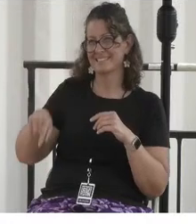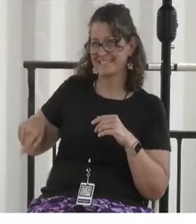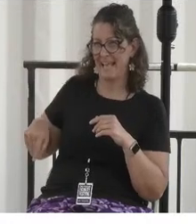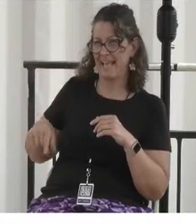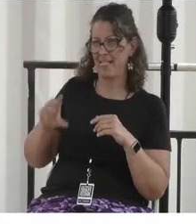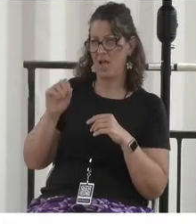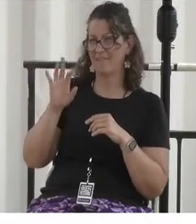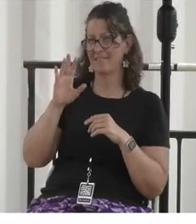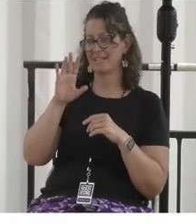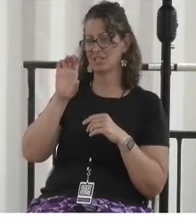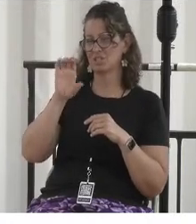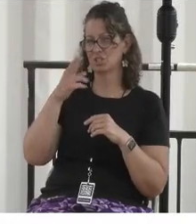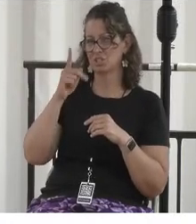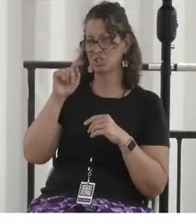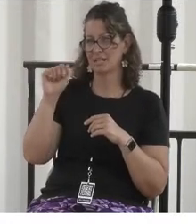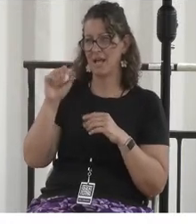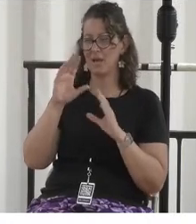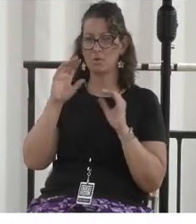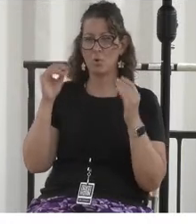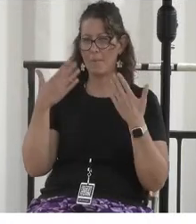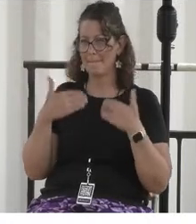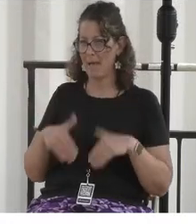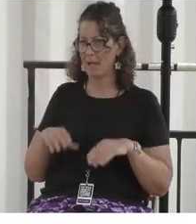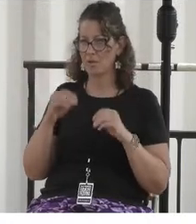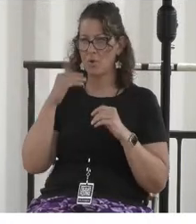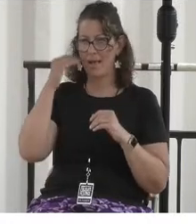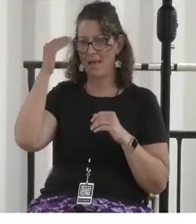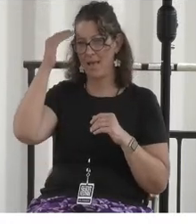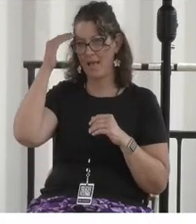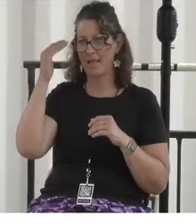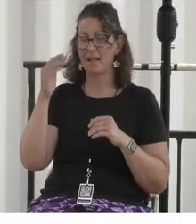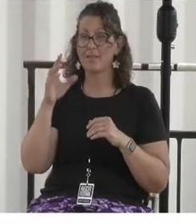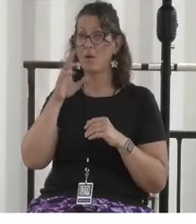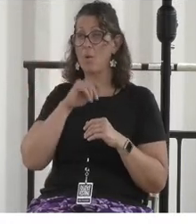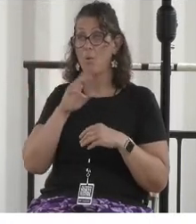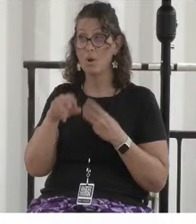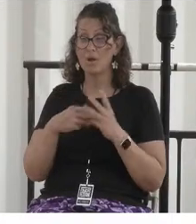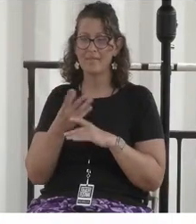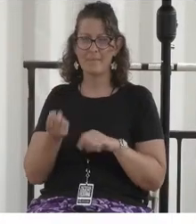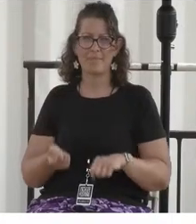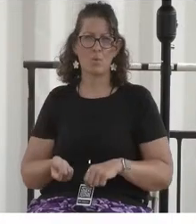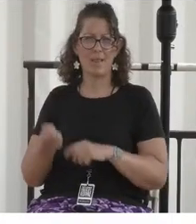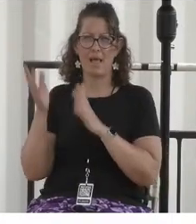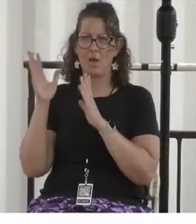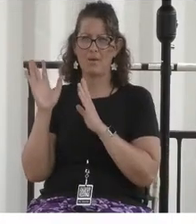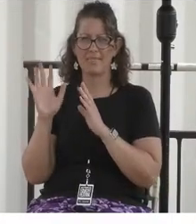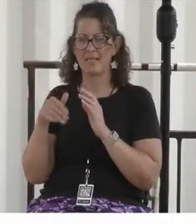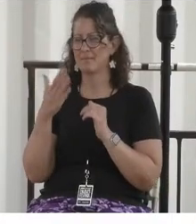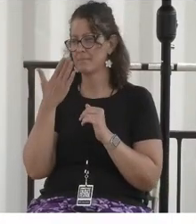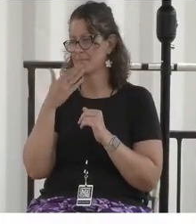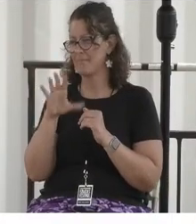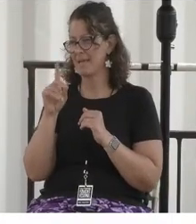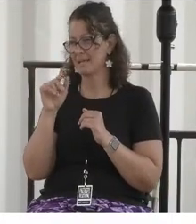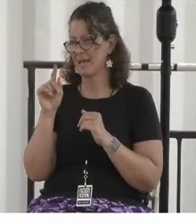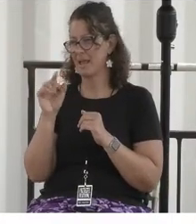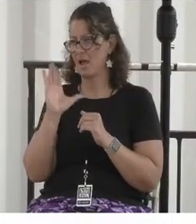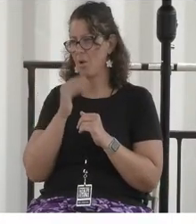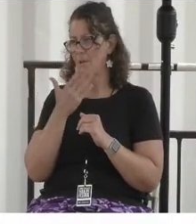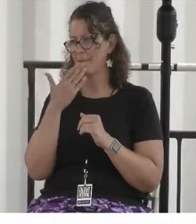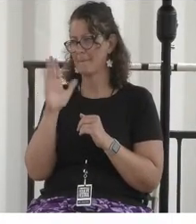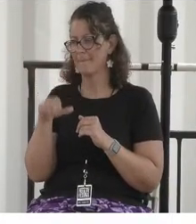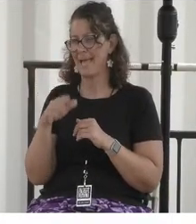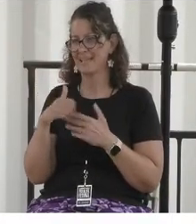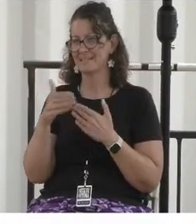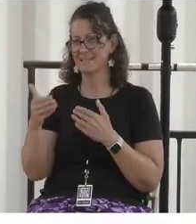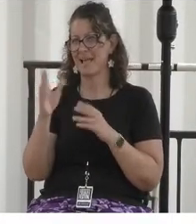the tail. In the old world, we would have thrown that data out. That's bad data. It's a poor camera trap photograph. Our bad, you know, let's go on to the